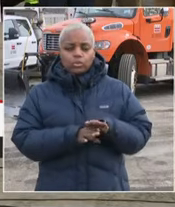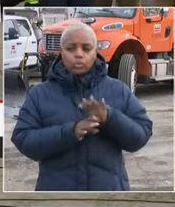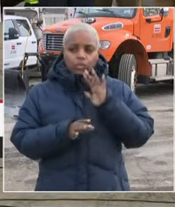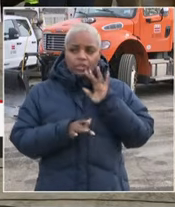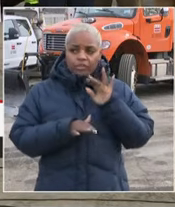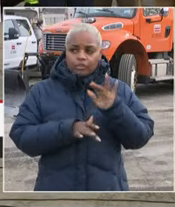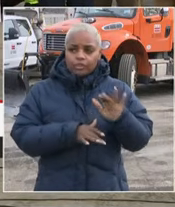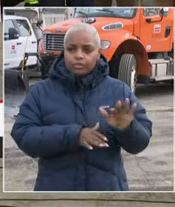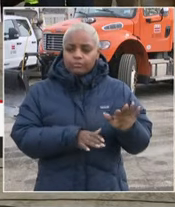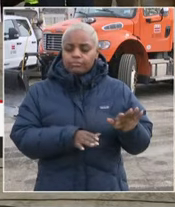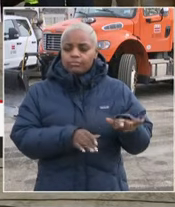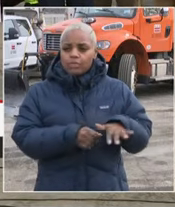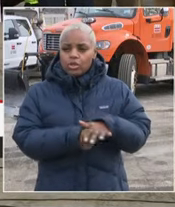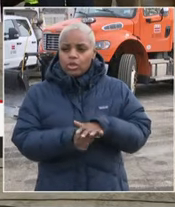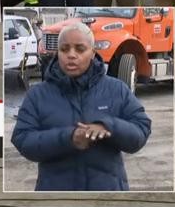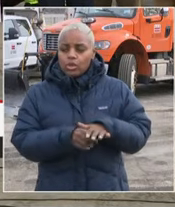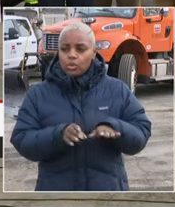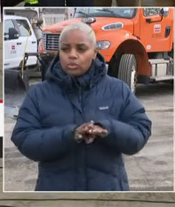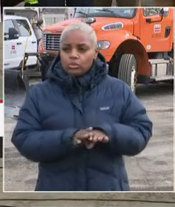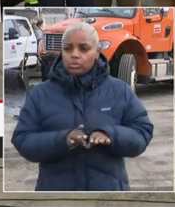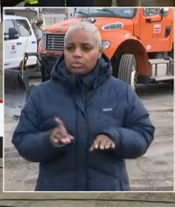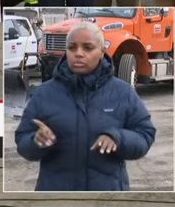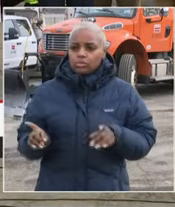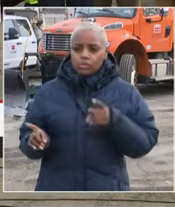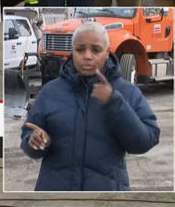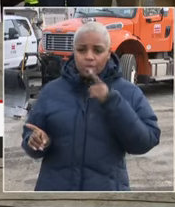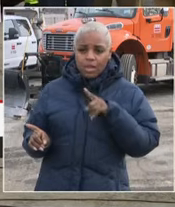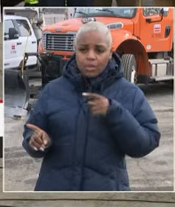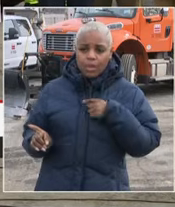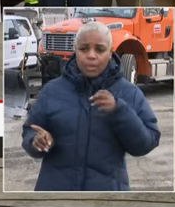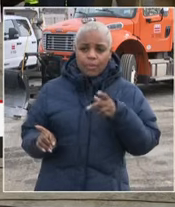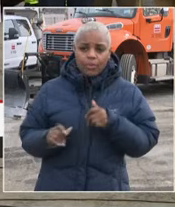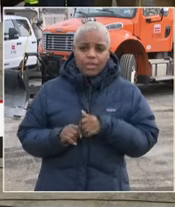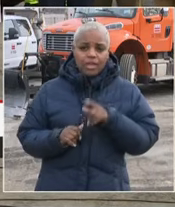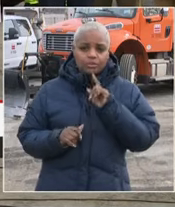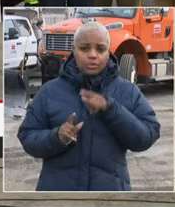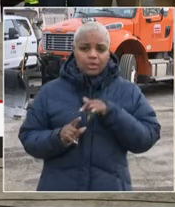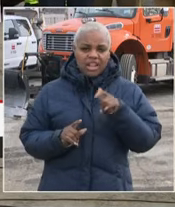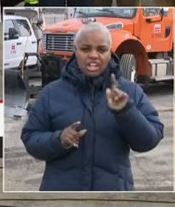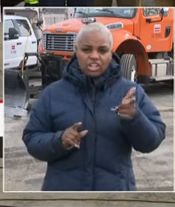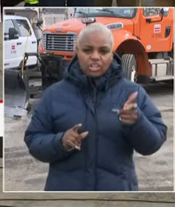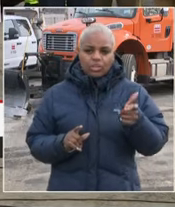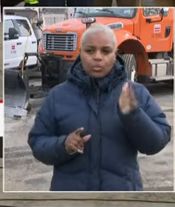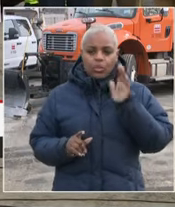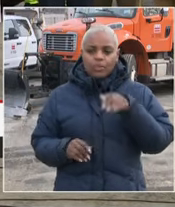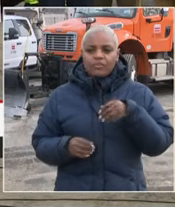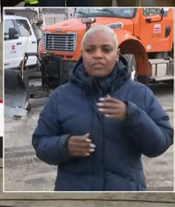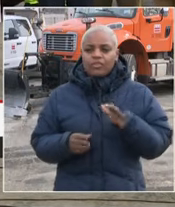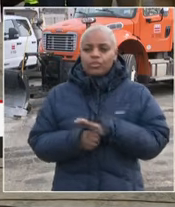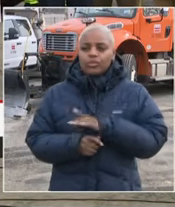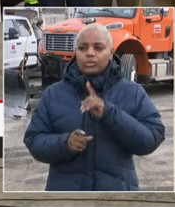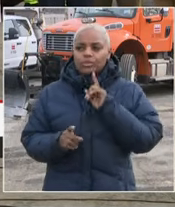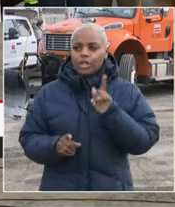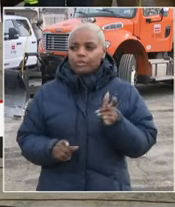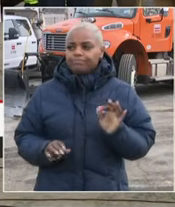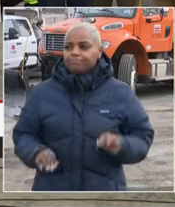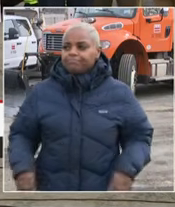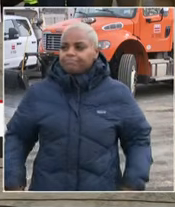response? Mark, can we come back to you with that a bit later, and we'll give you a fulsome response.